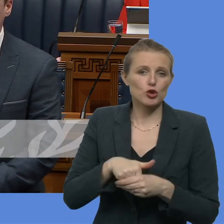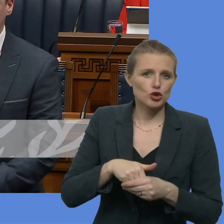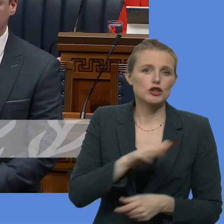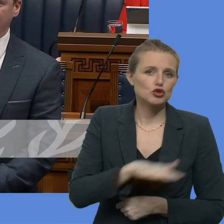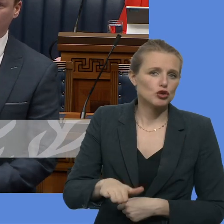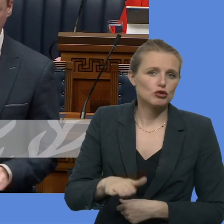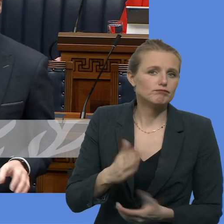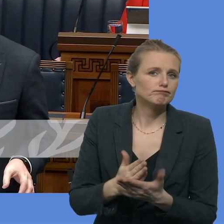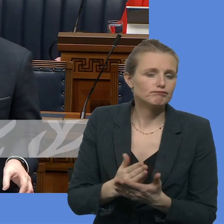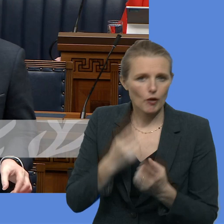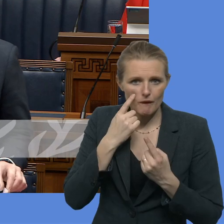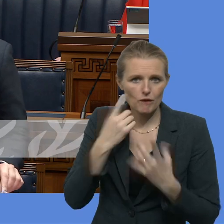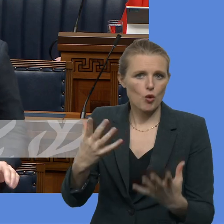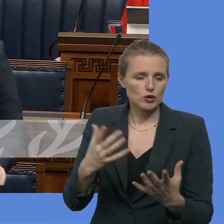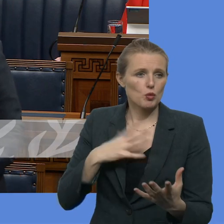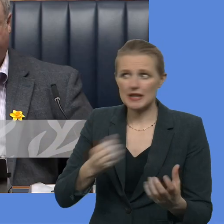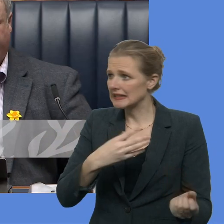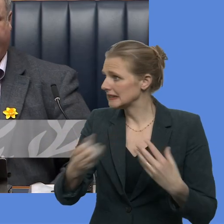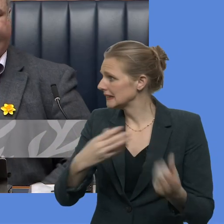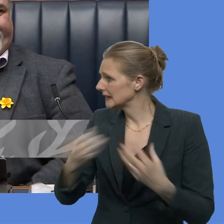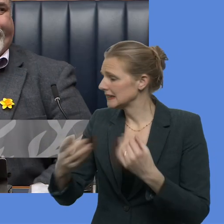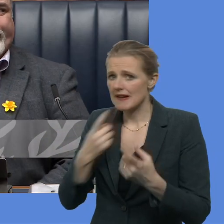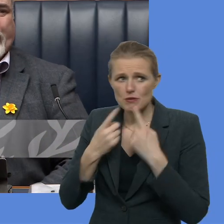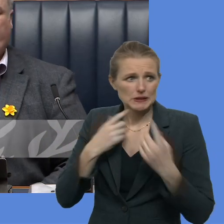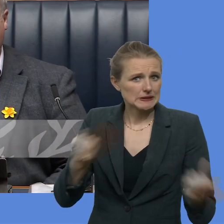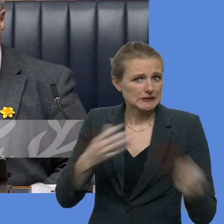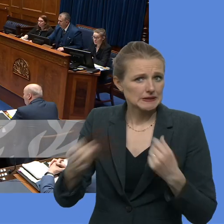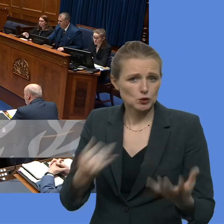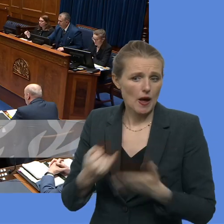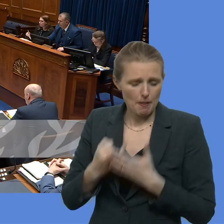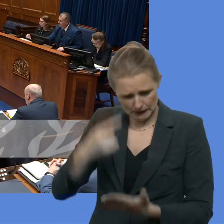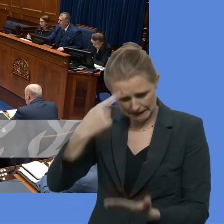includes taking learning from all quarters. Cheryl Bradley.